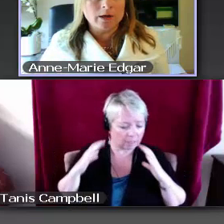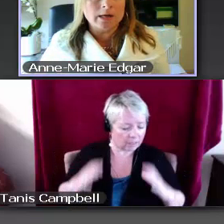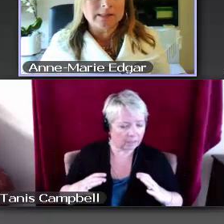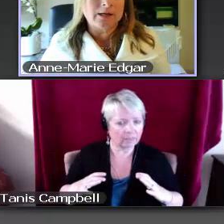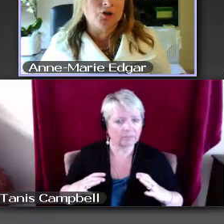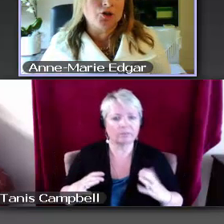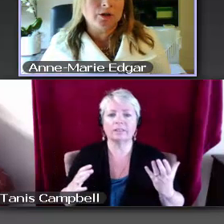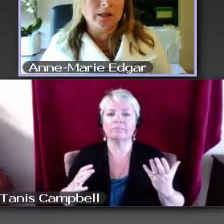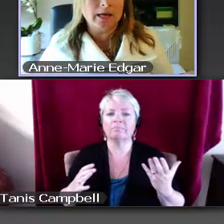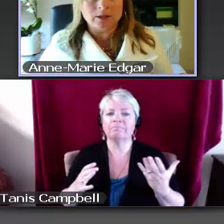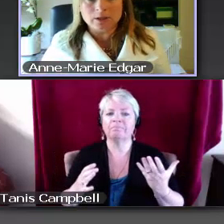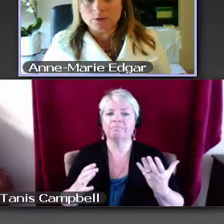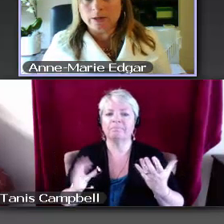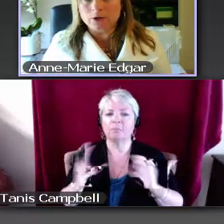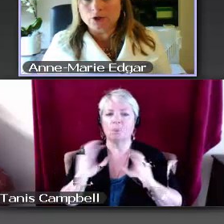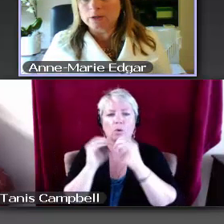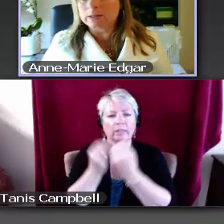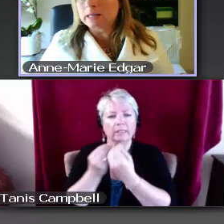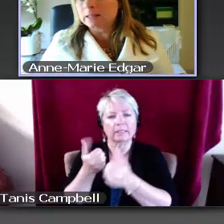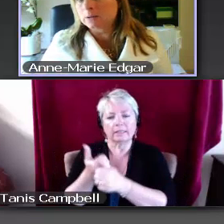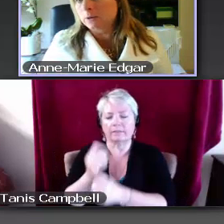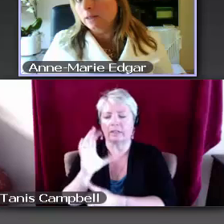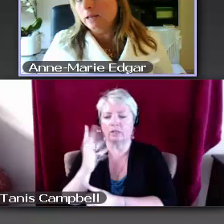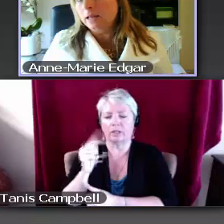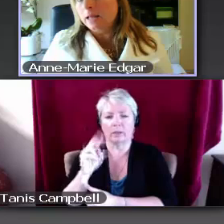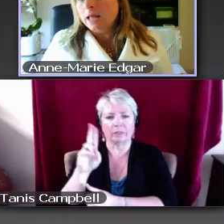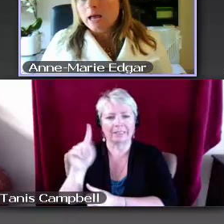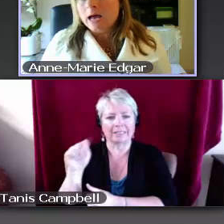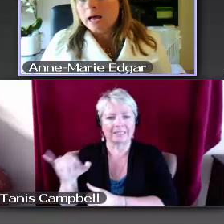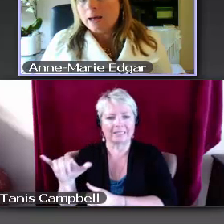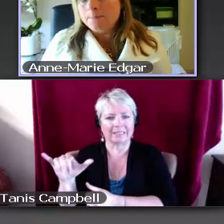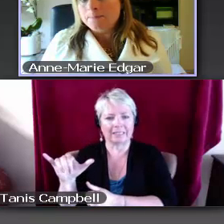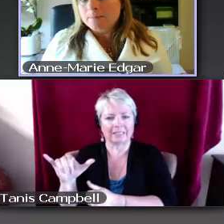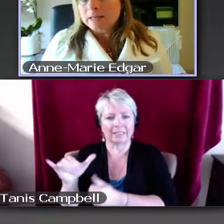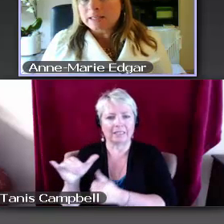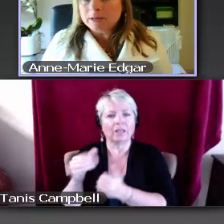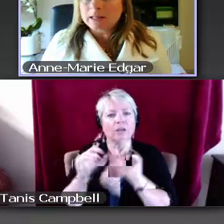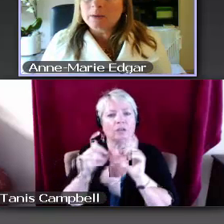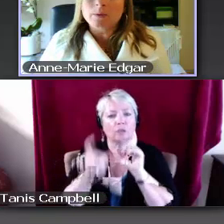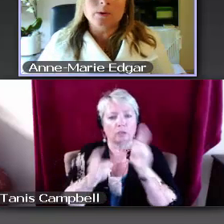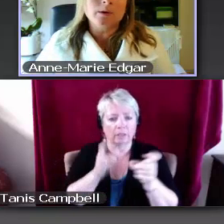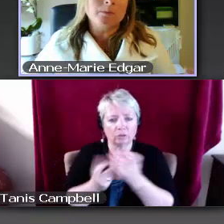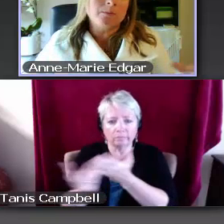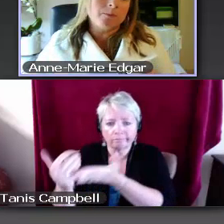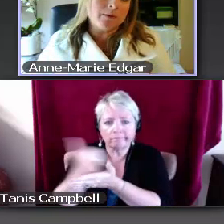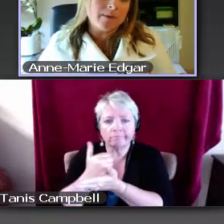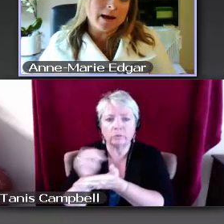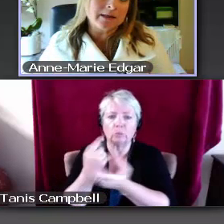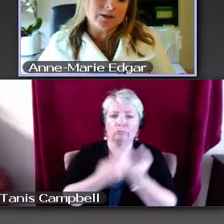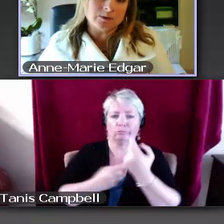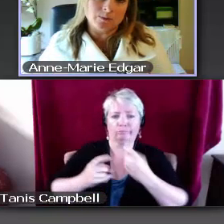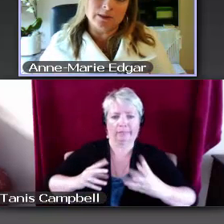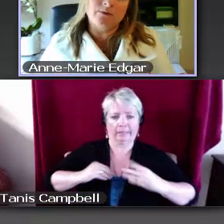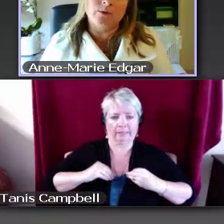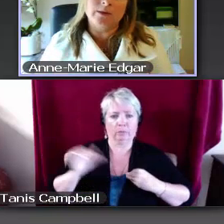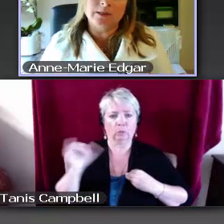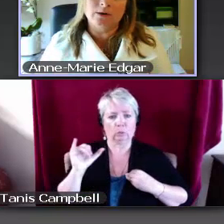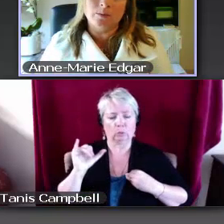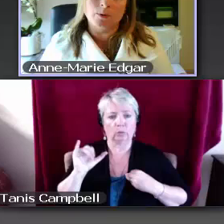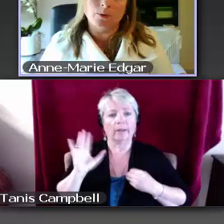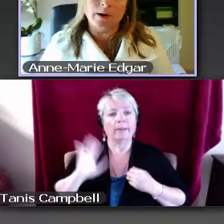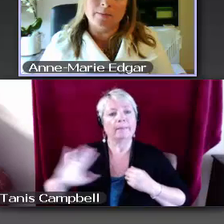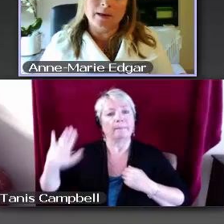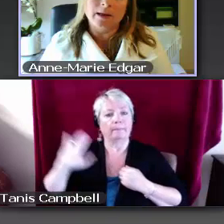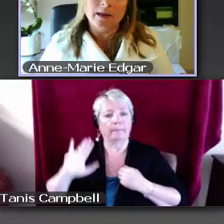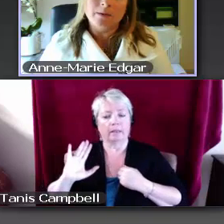charitable organization, collecting donations, that sort of thing. Typically, we were in past just really focused